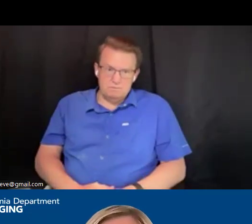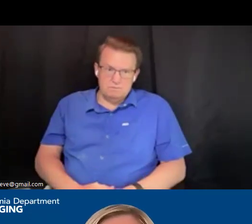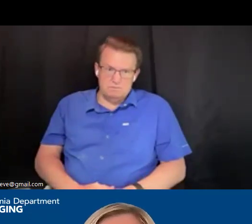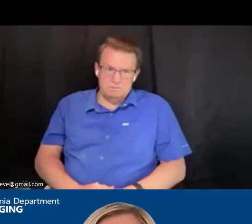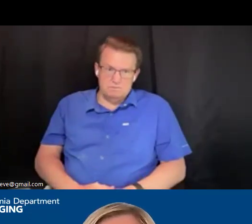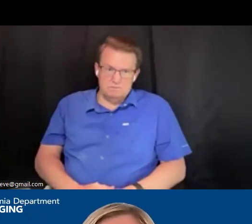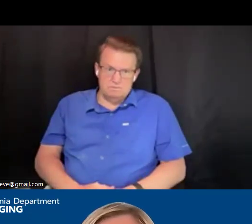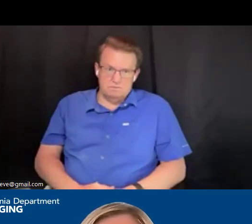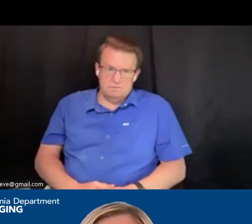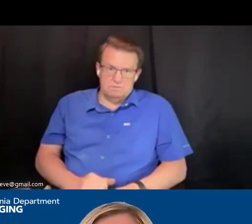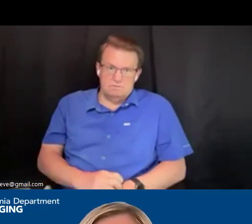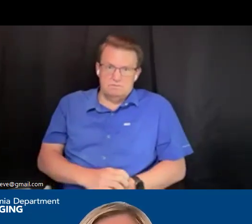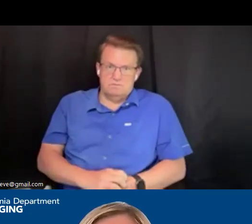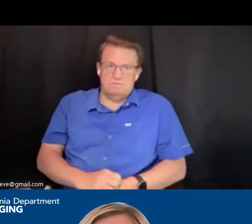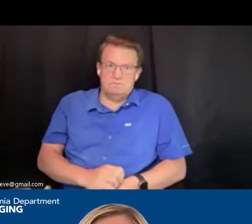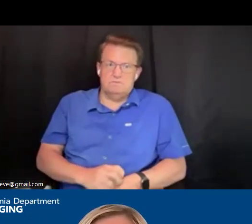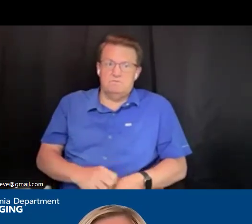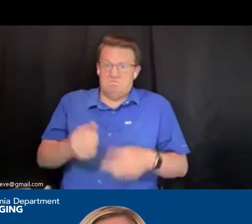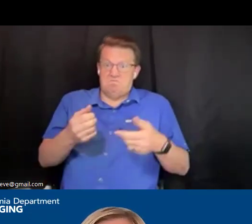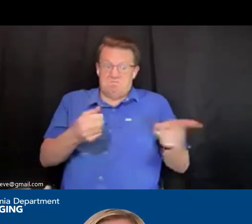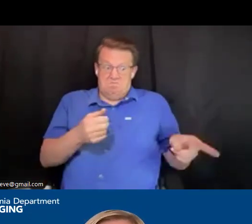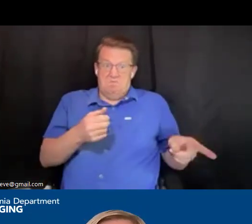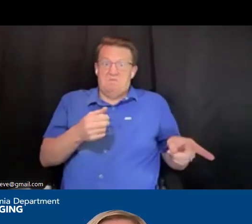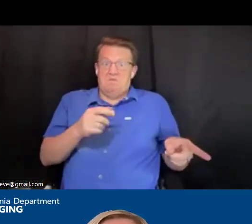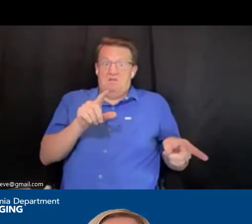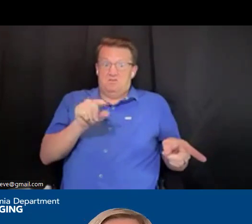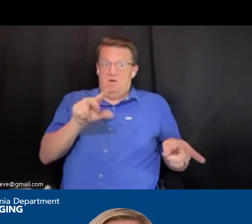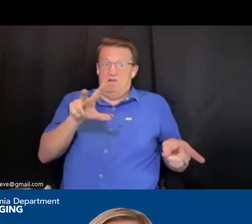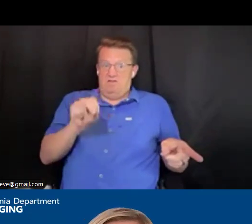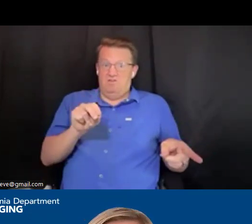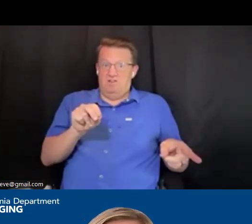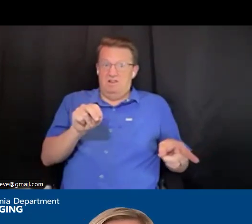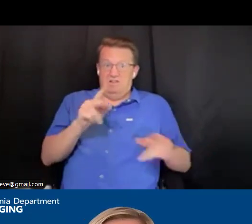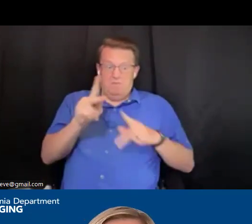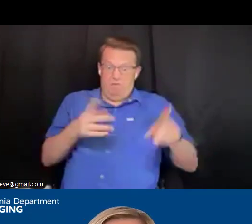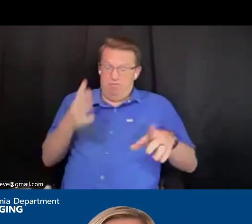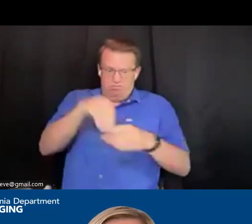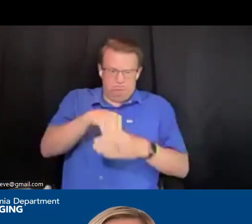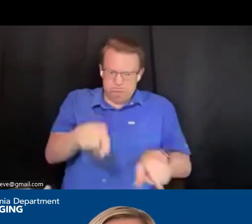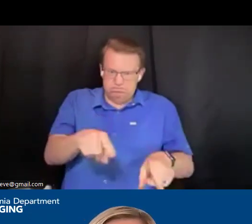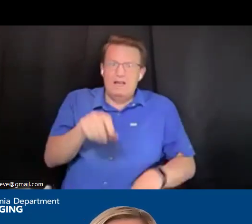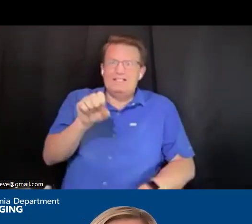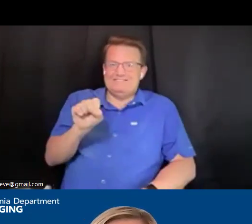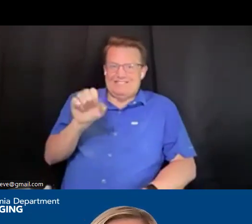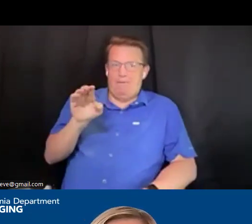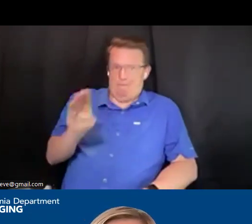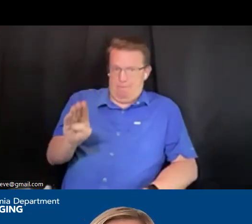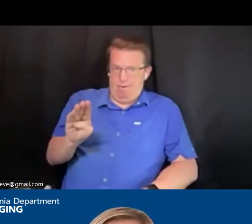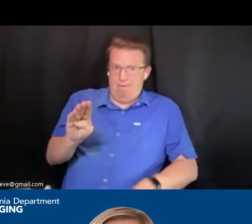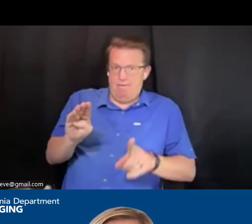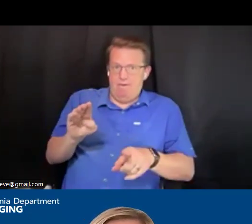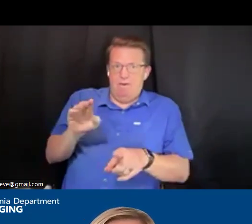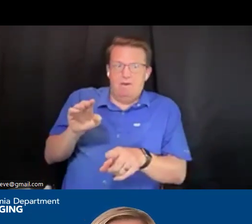Following the stakeholder work in California 2030, the Senate Bill 1249 was introduced and